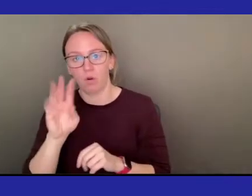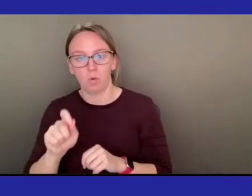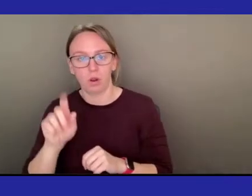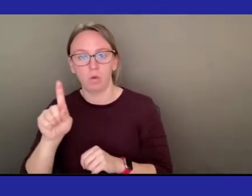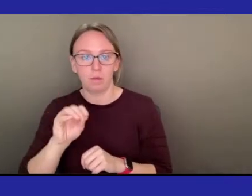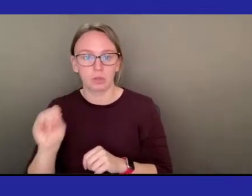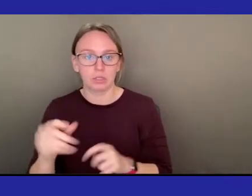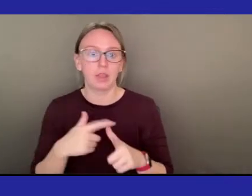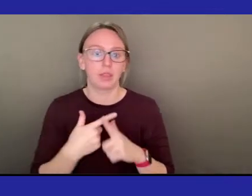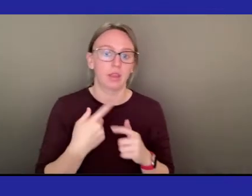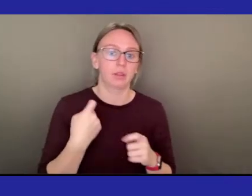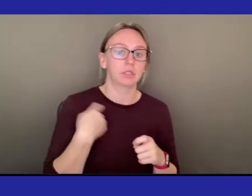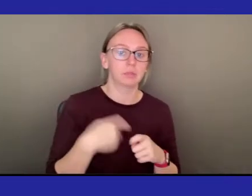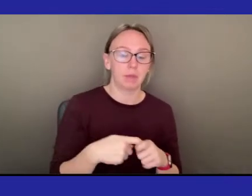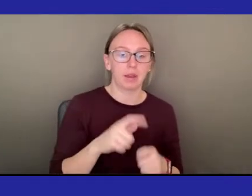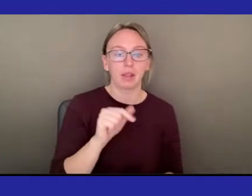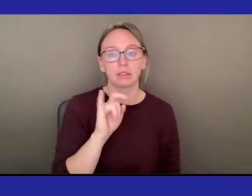1.9%.